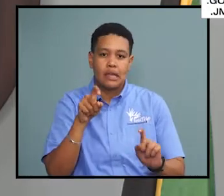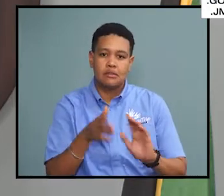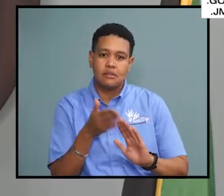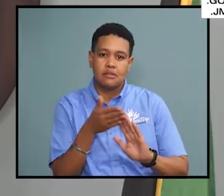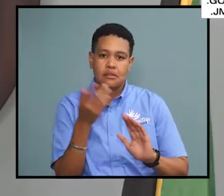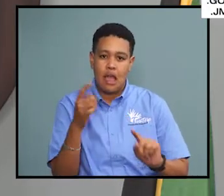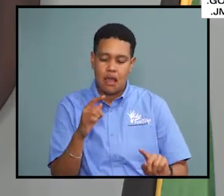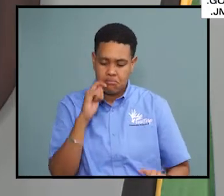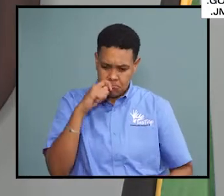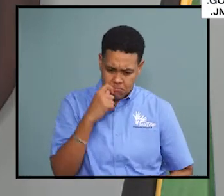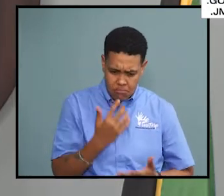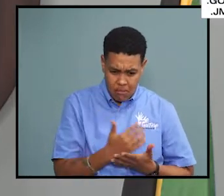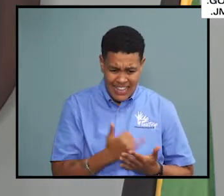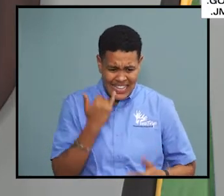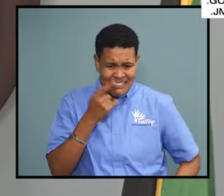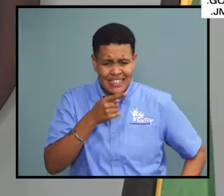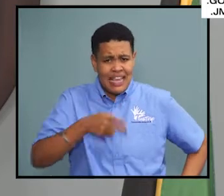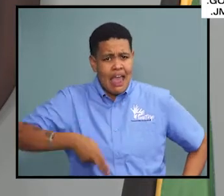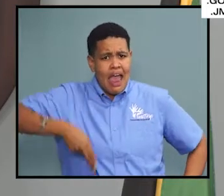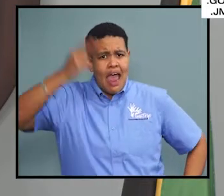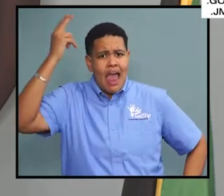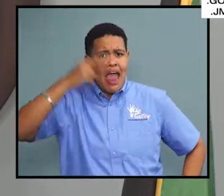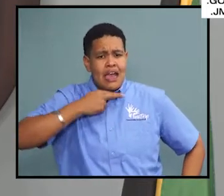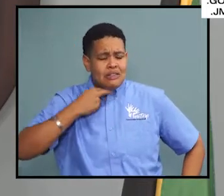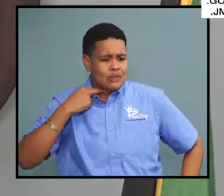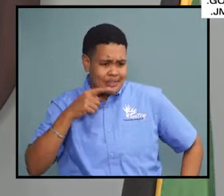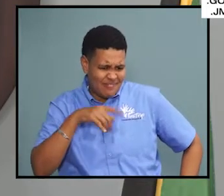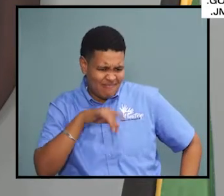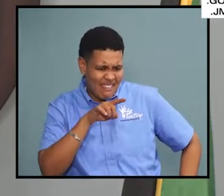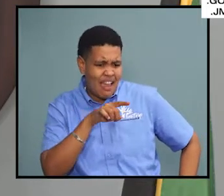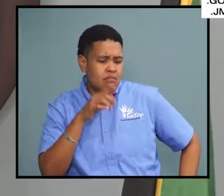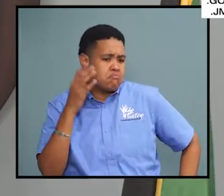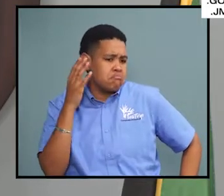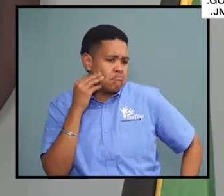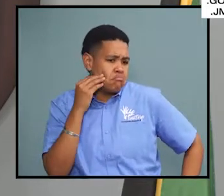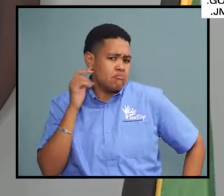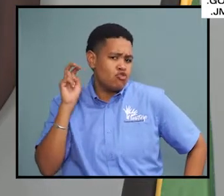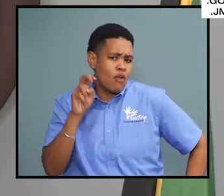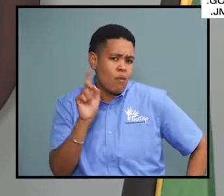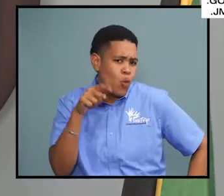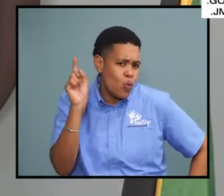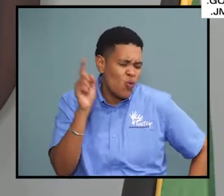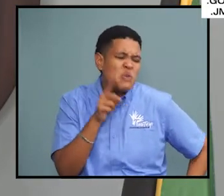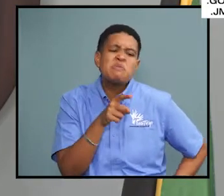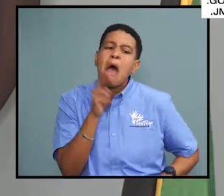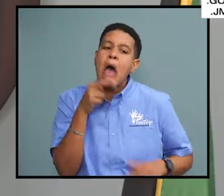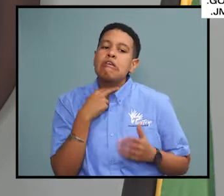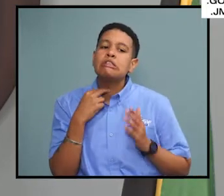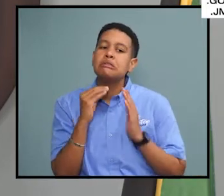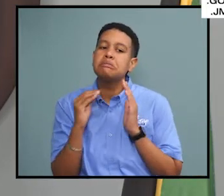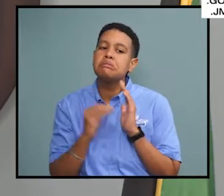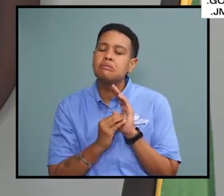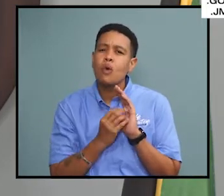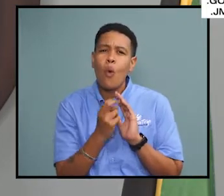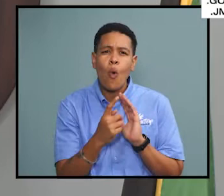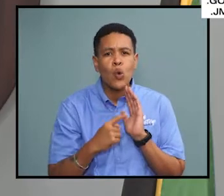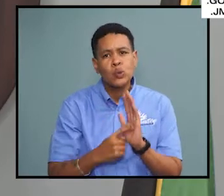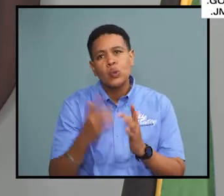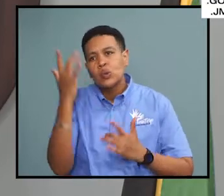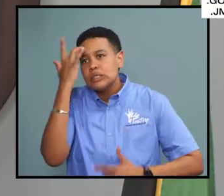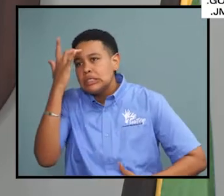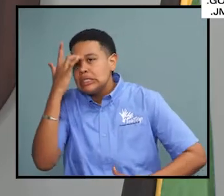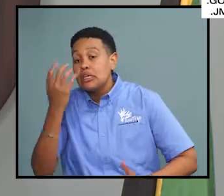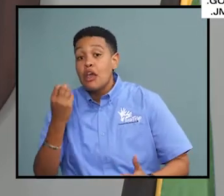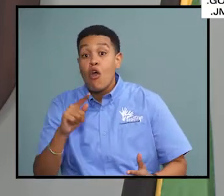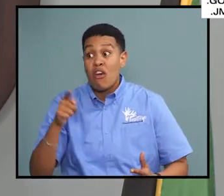if assessed as high risk as a result of their travel history, exhibiting symptoms, exposure to persons